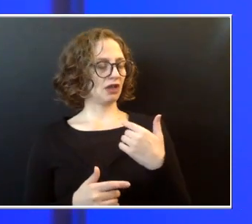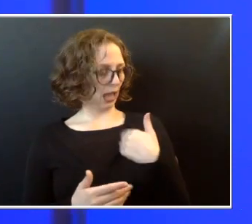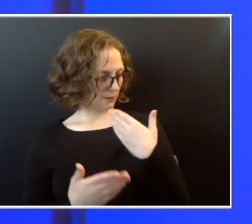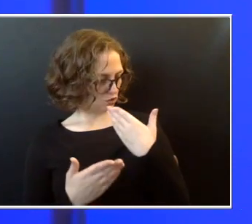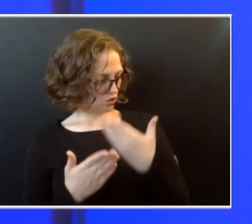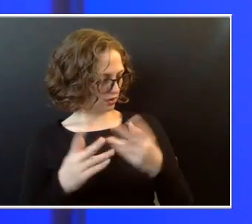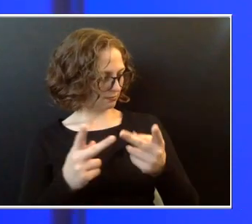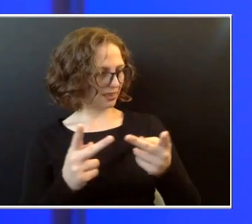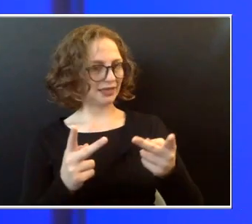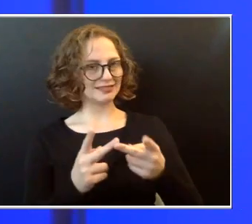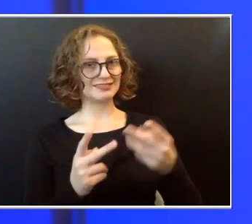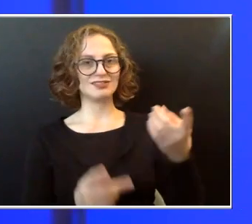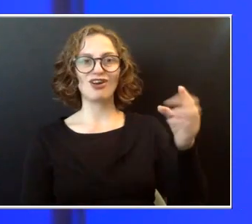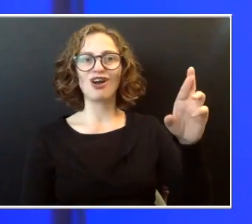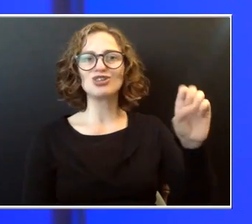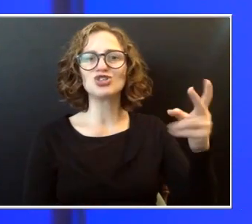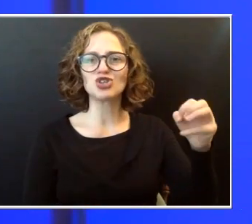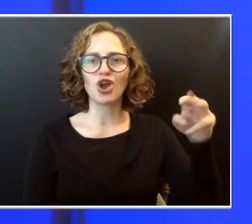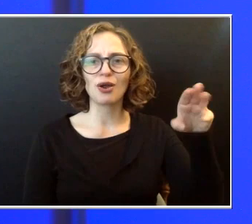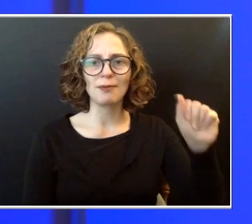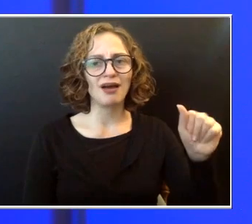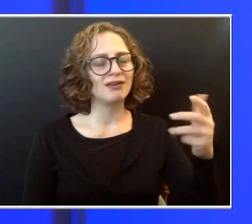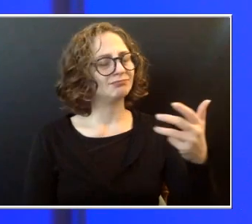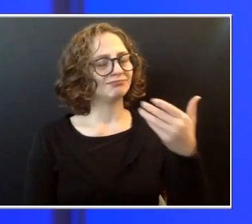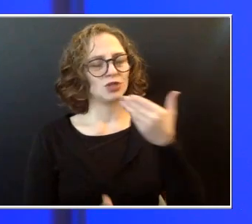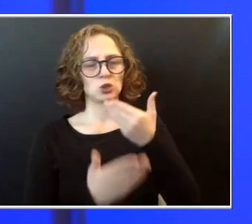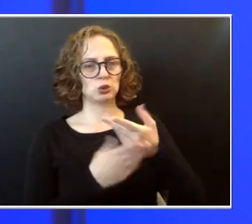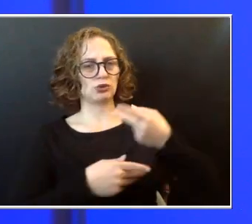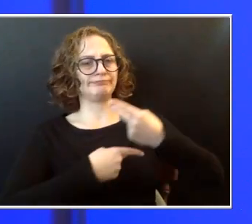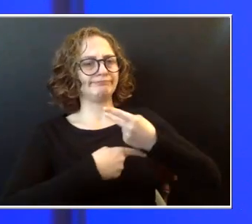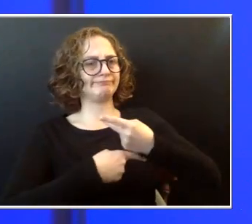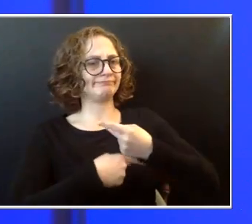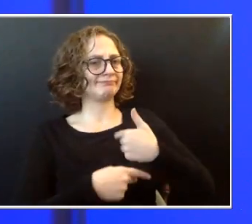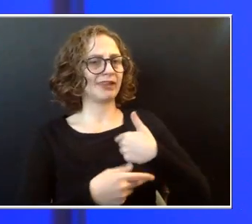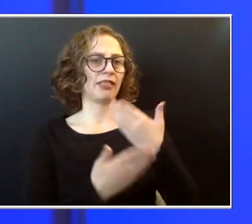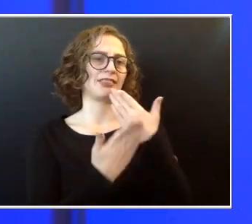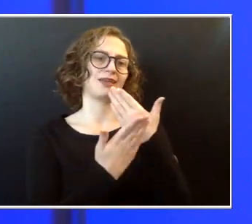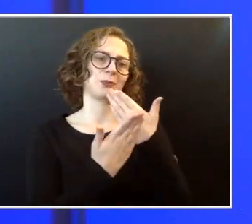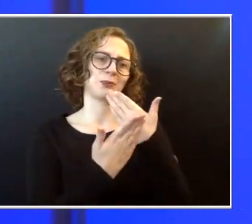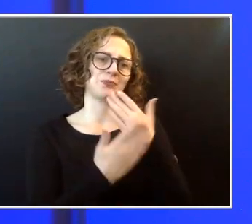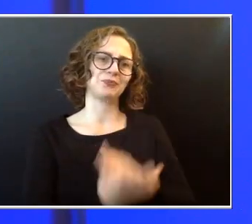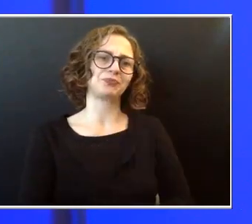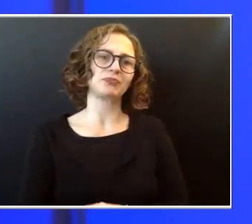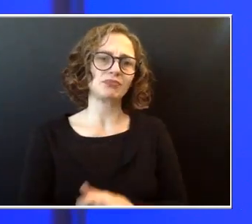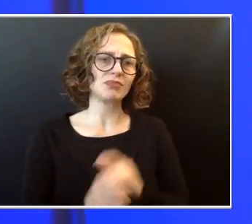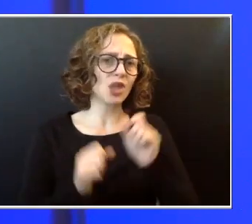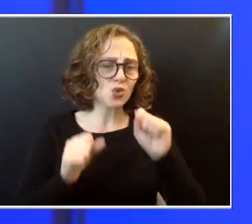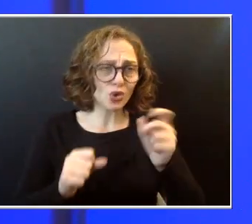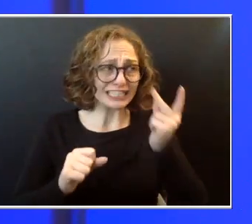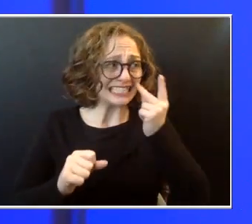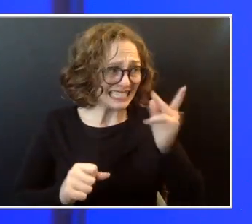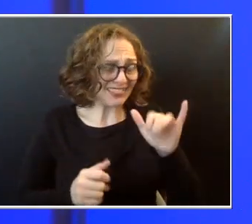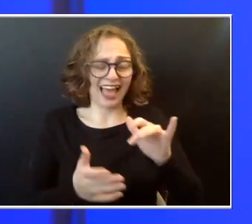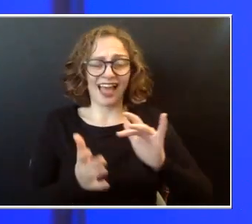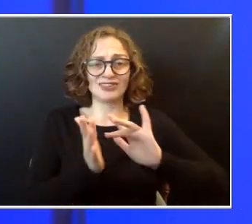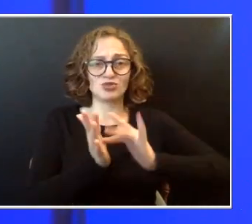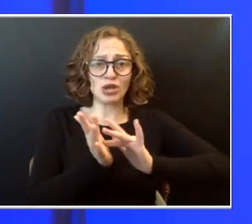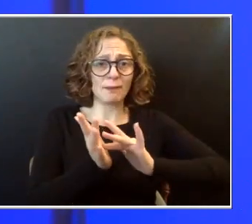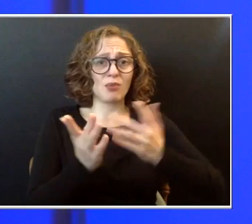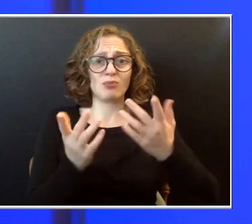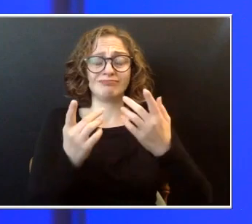you. And knowing that it was working, and you can see and feel it, that the tumor is